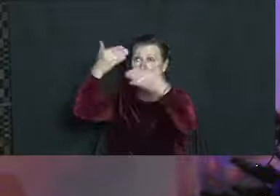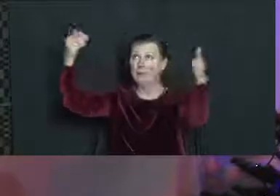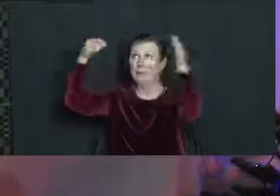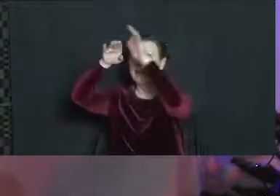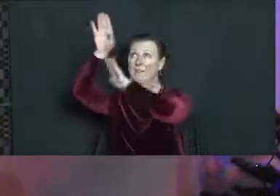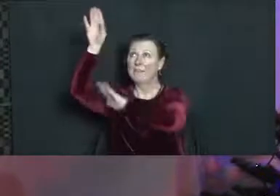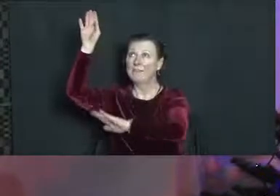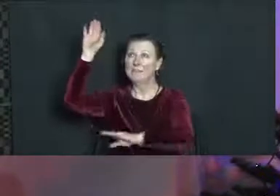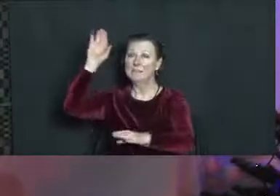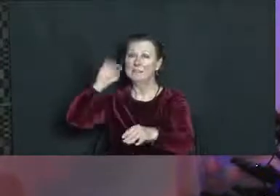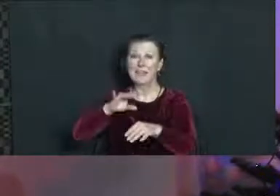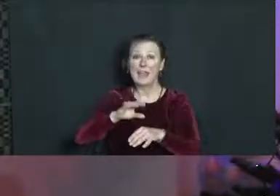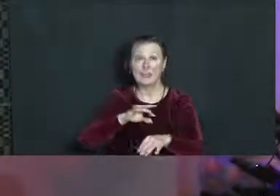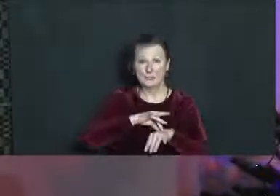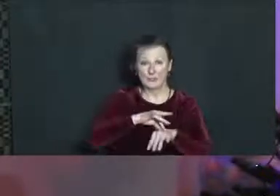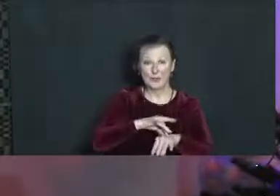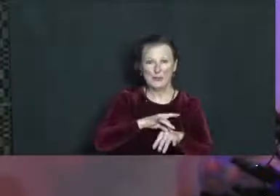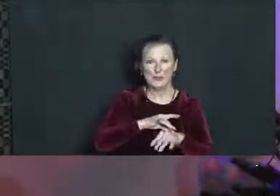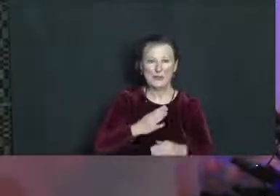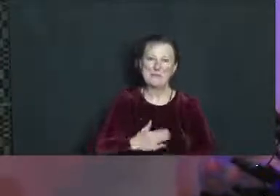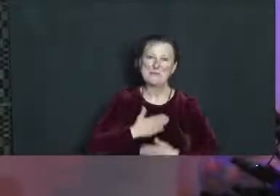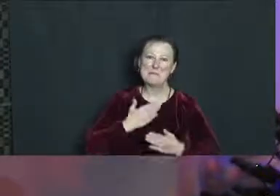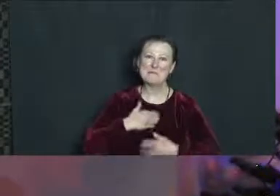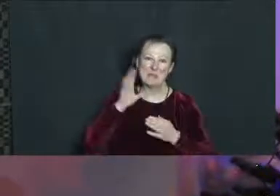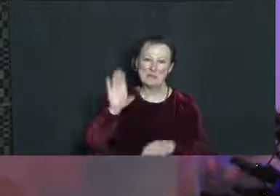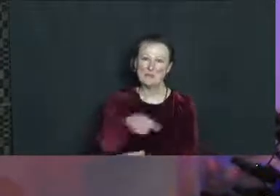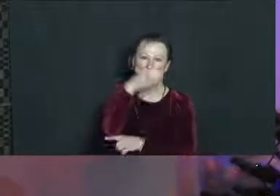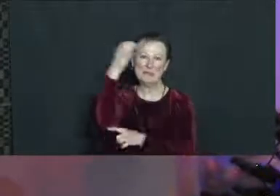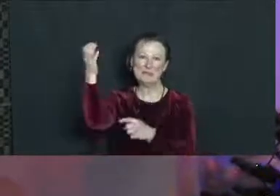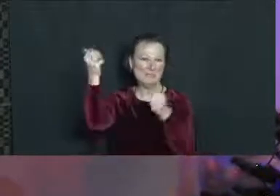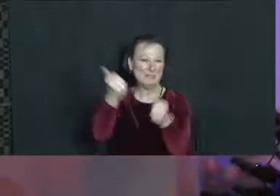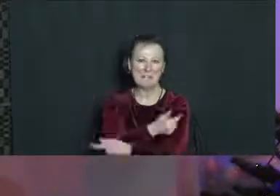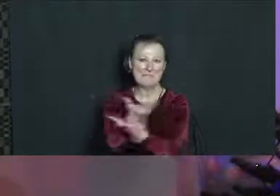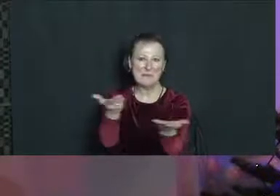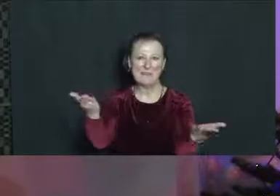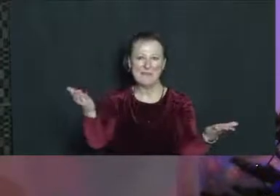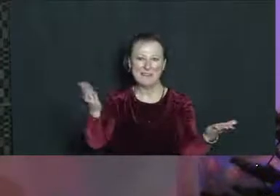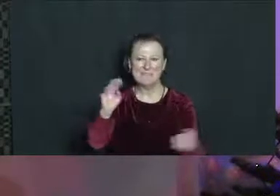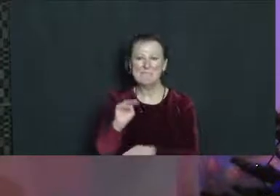and earth. Merry Christmas, everyone. Merry Christmas.